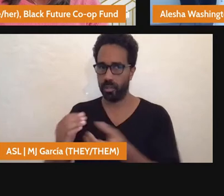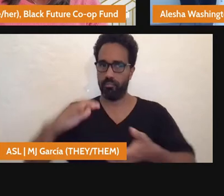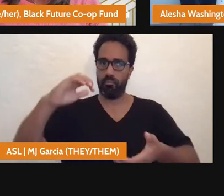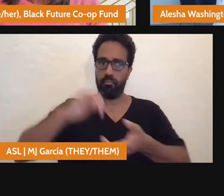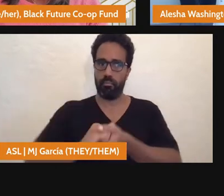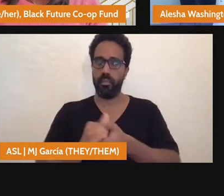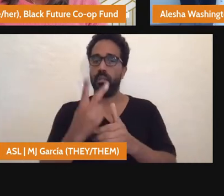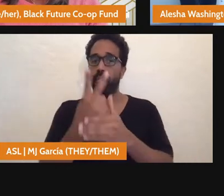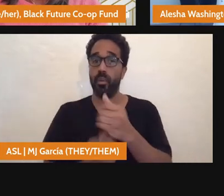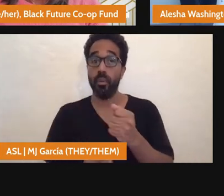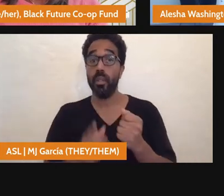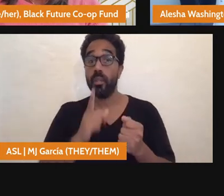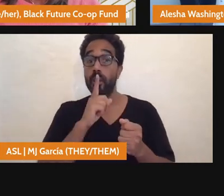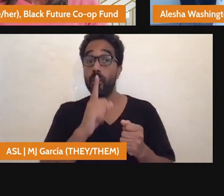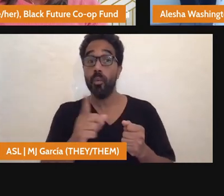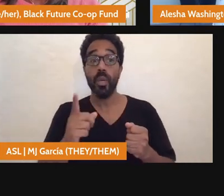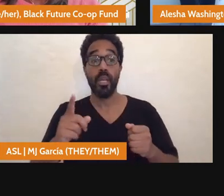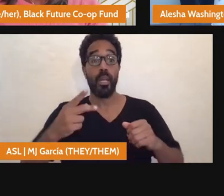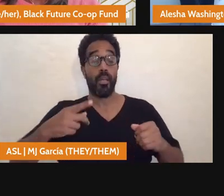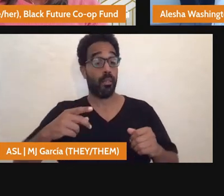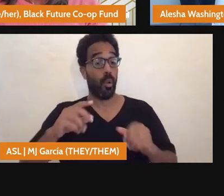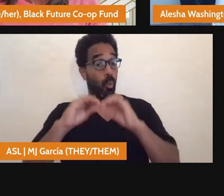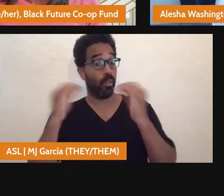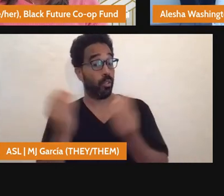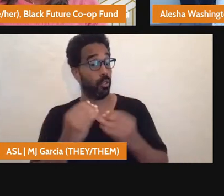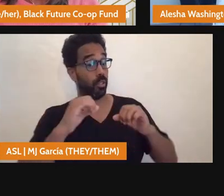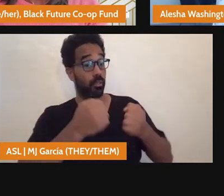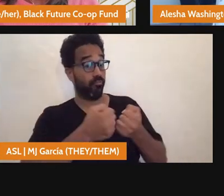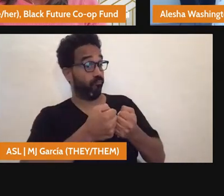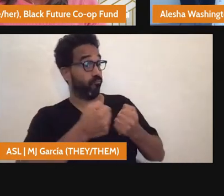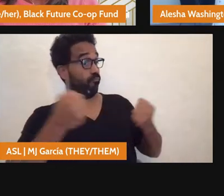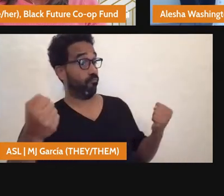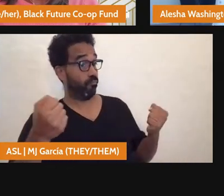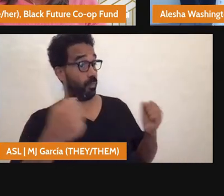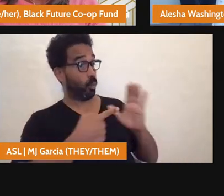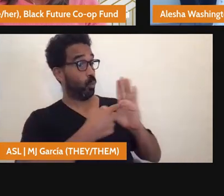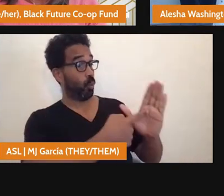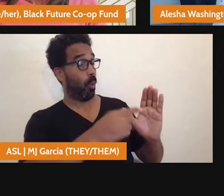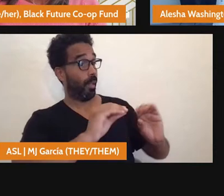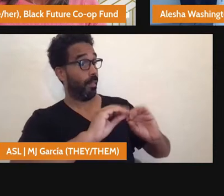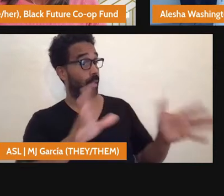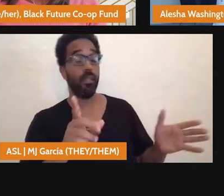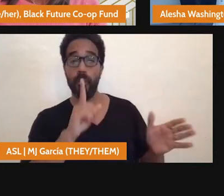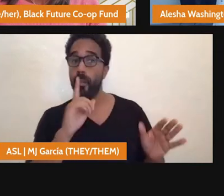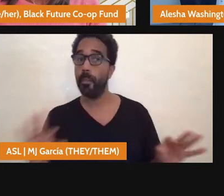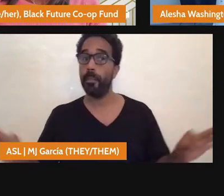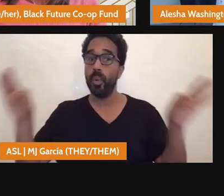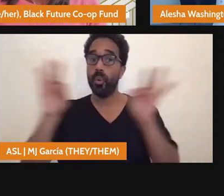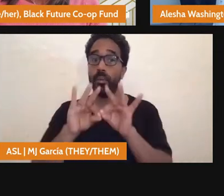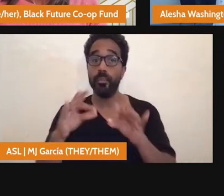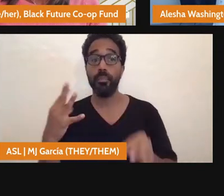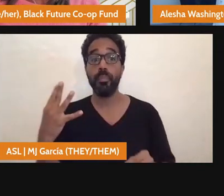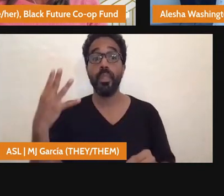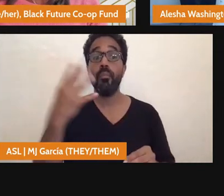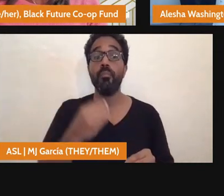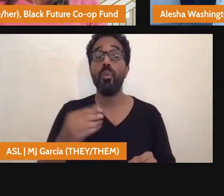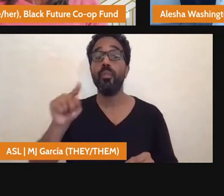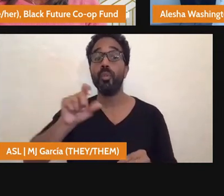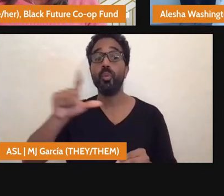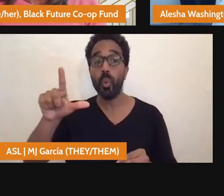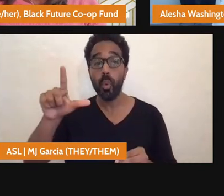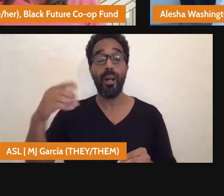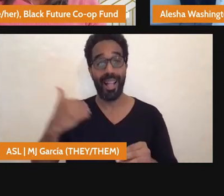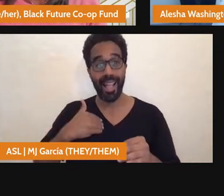those donor advised funds, again, they can be beautiful tools if you can move resources alongside